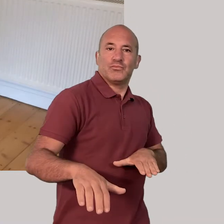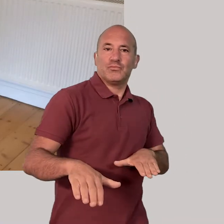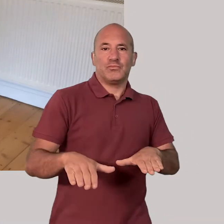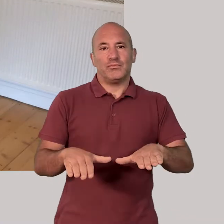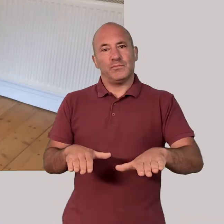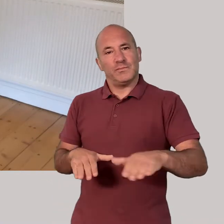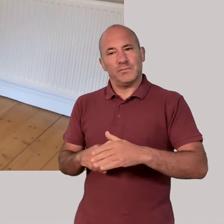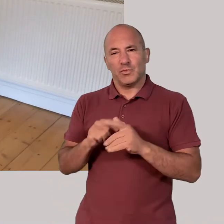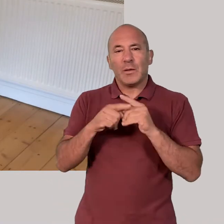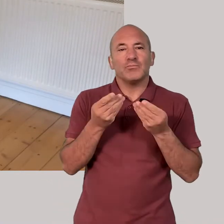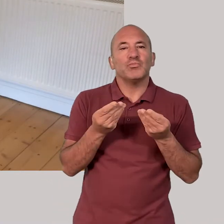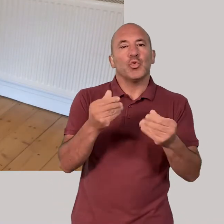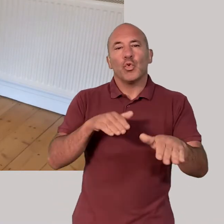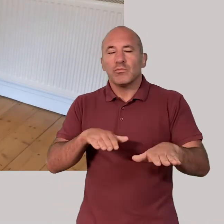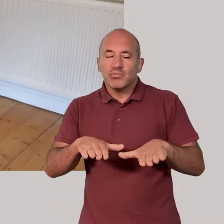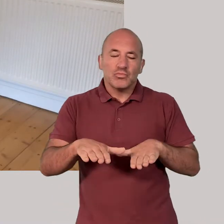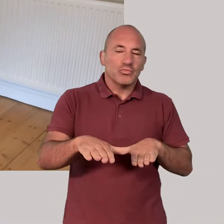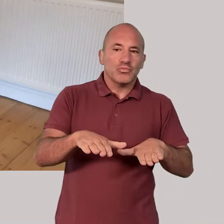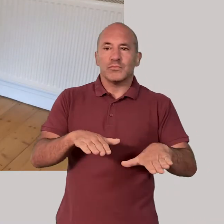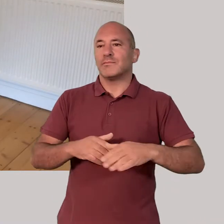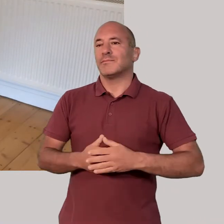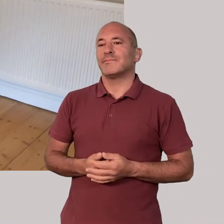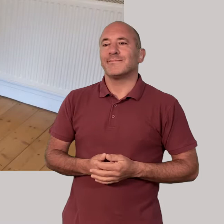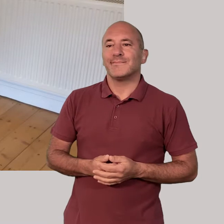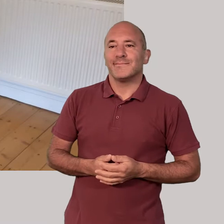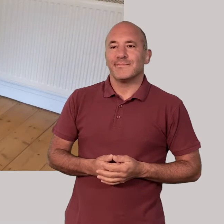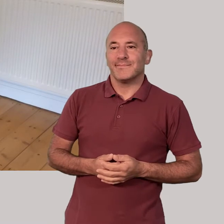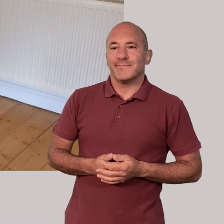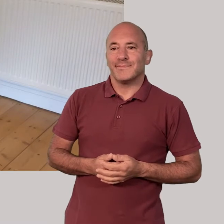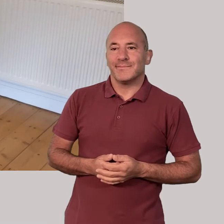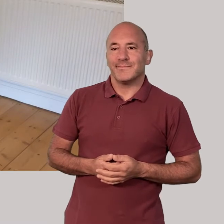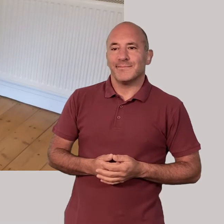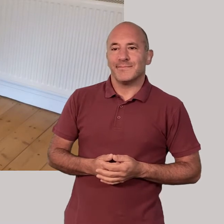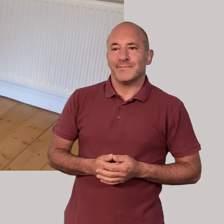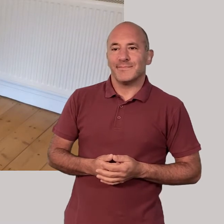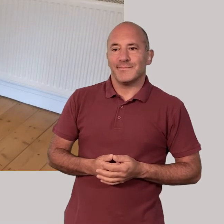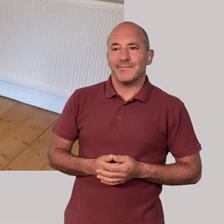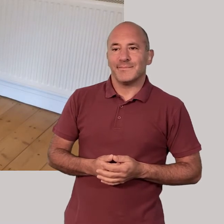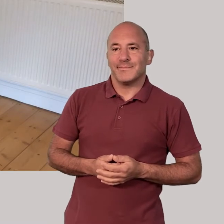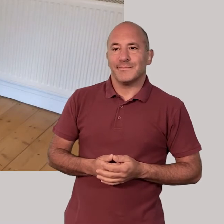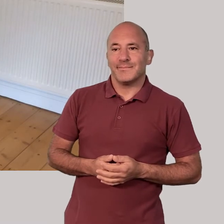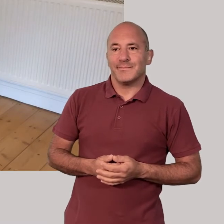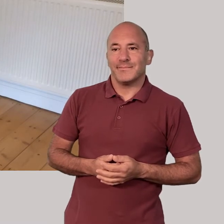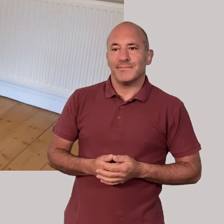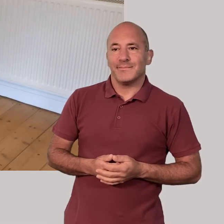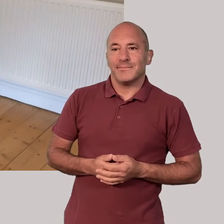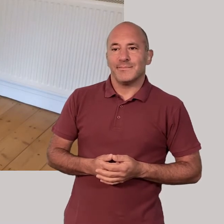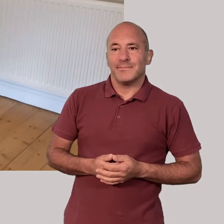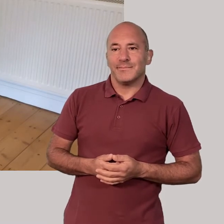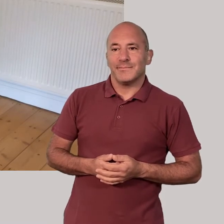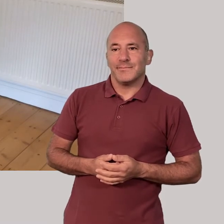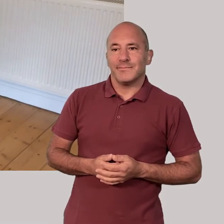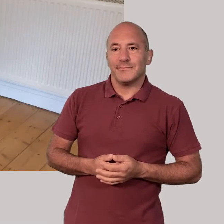if that suits you, join in with that too. See how smoothly you can go.